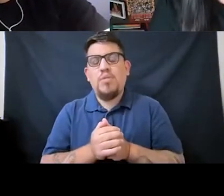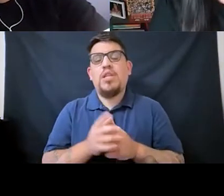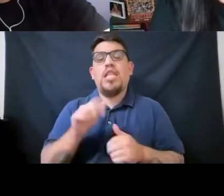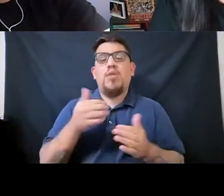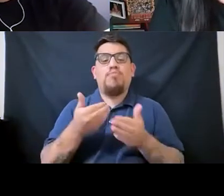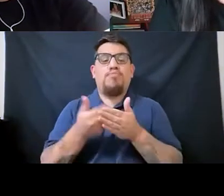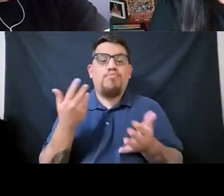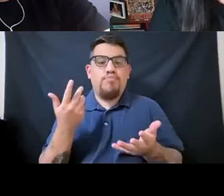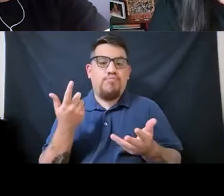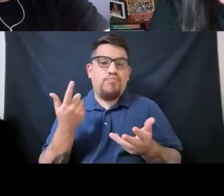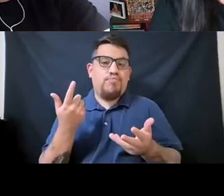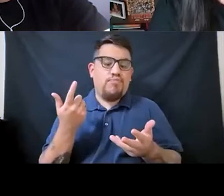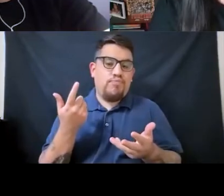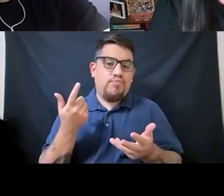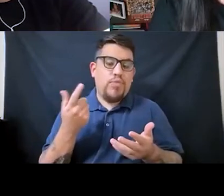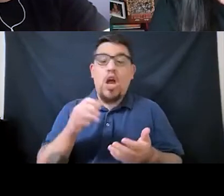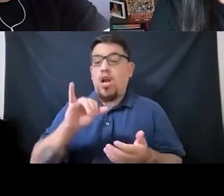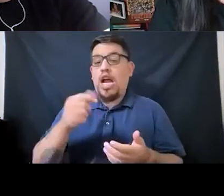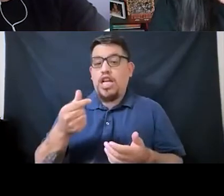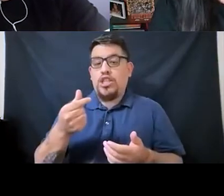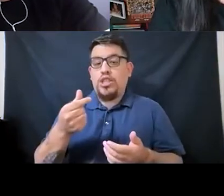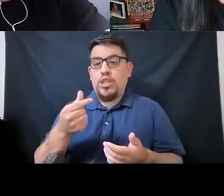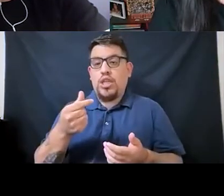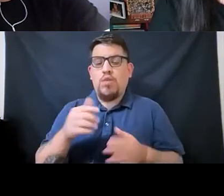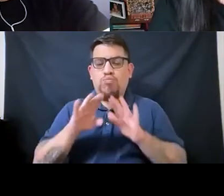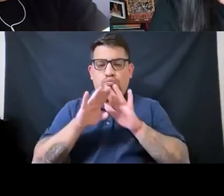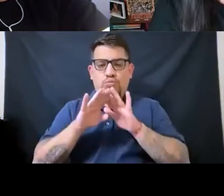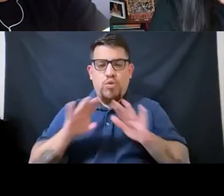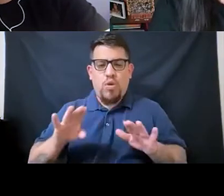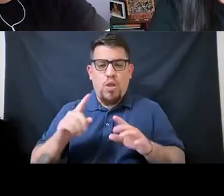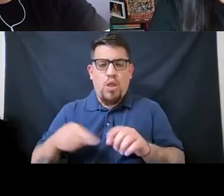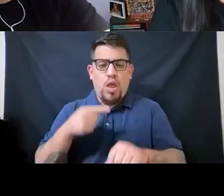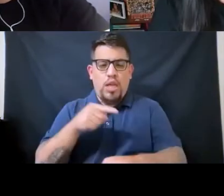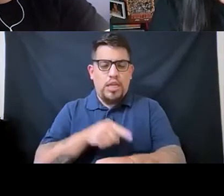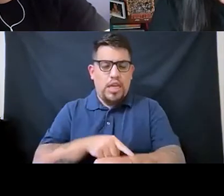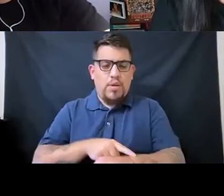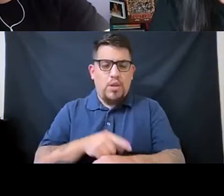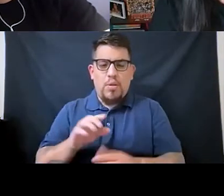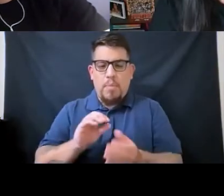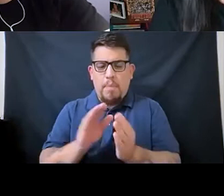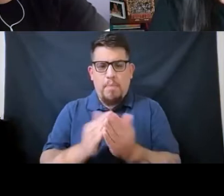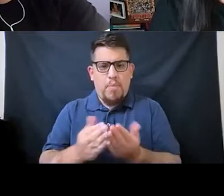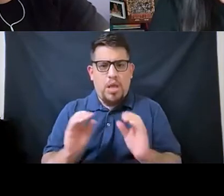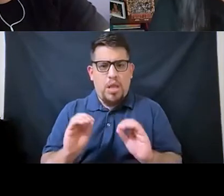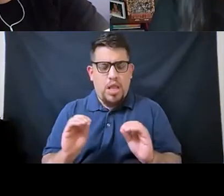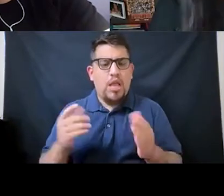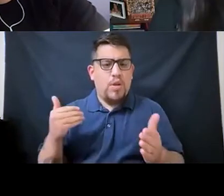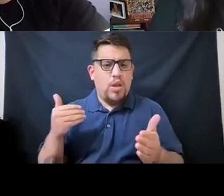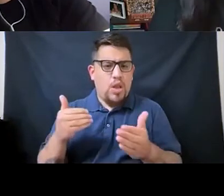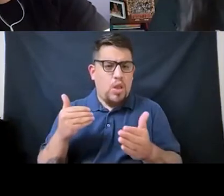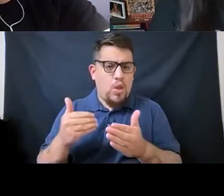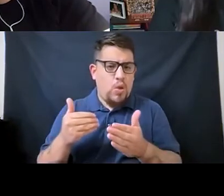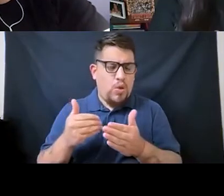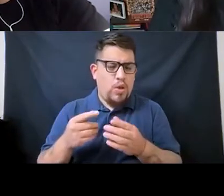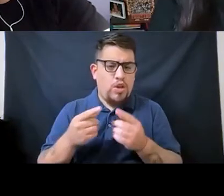even, I don't know. Our Instagram was really quiet for a long time because there was no book. And then when we started getting closer to the book and were